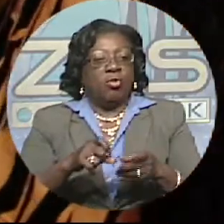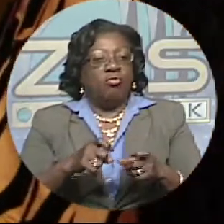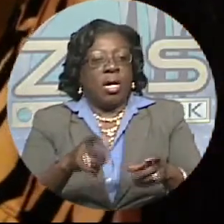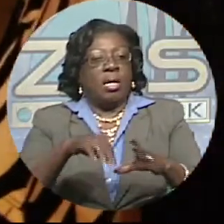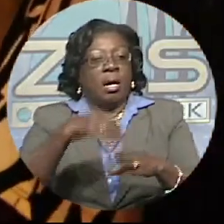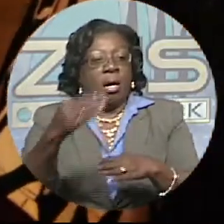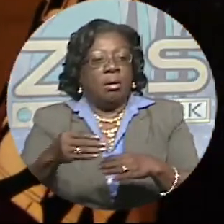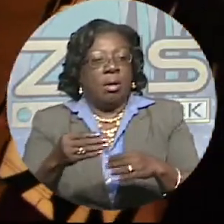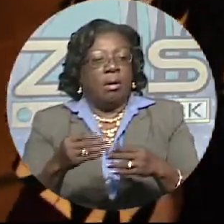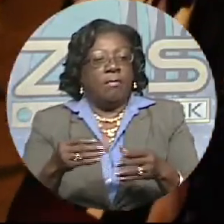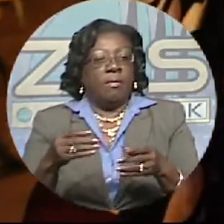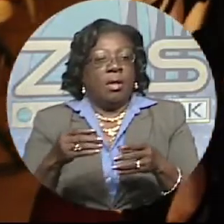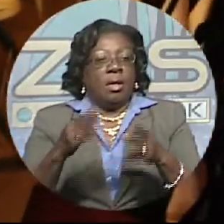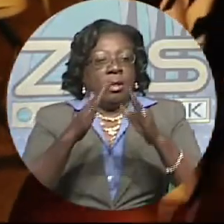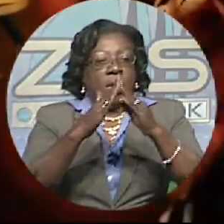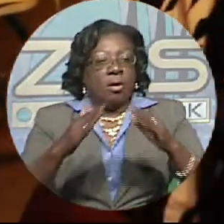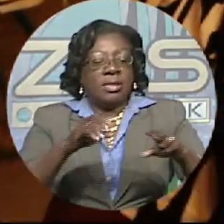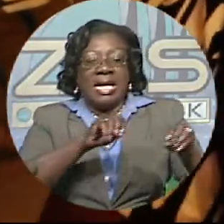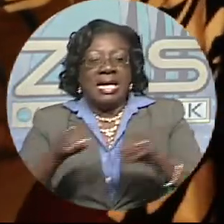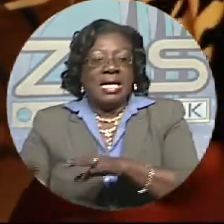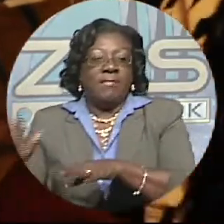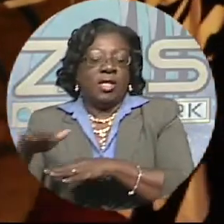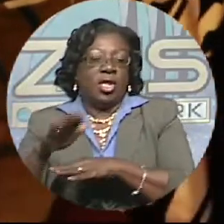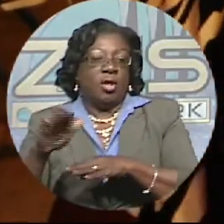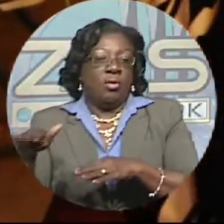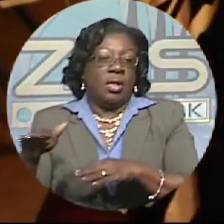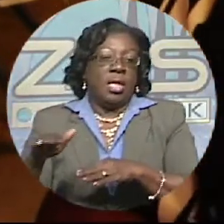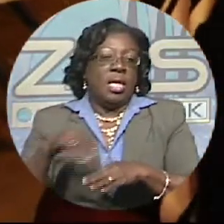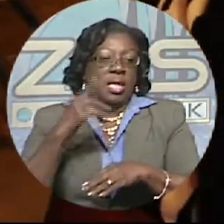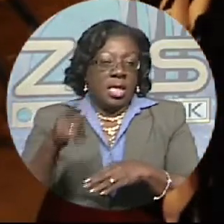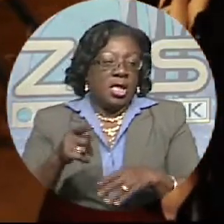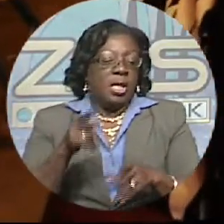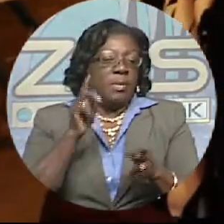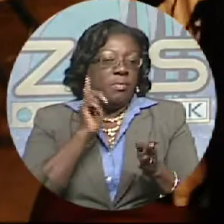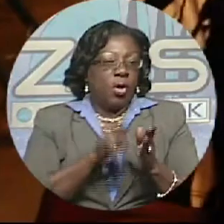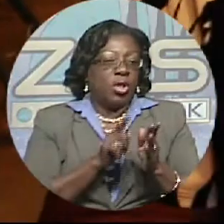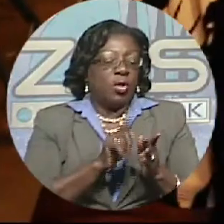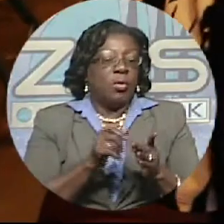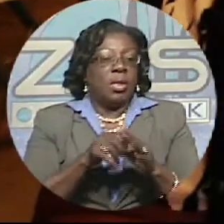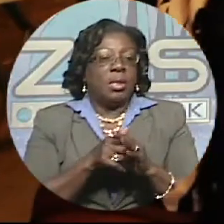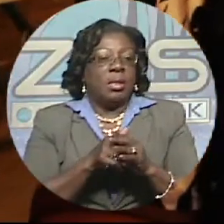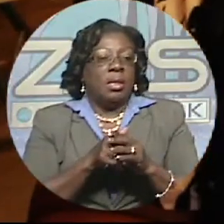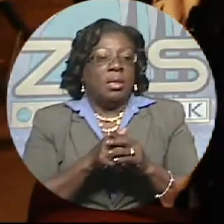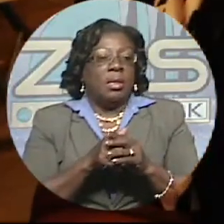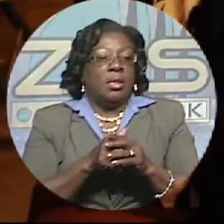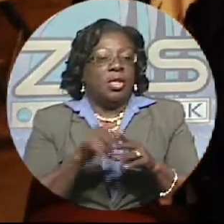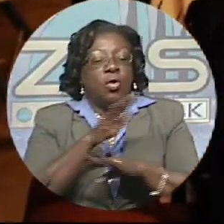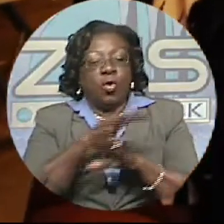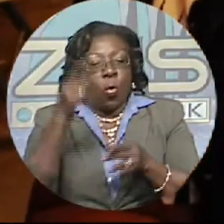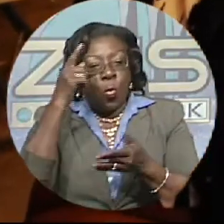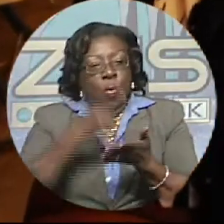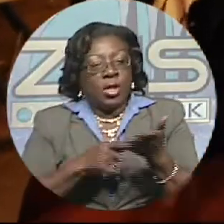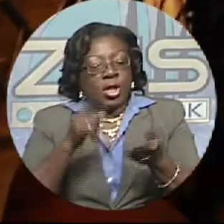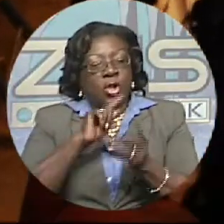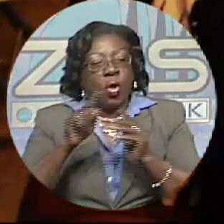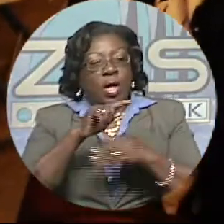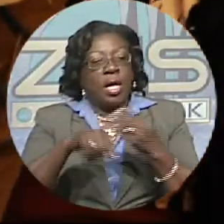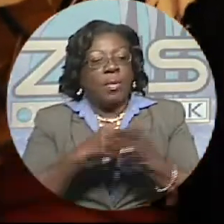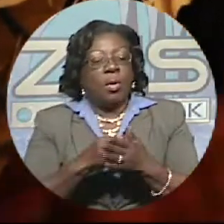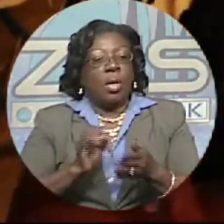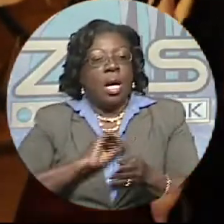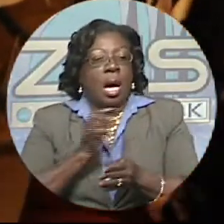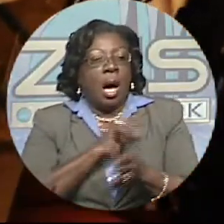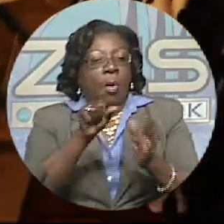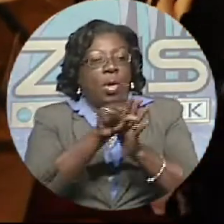or around the surroundings and left their children. If anything, they should be prosecuted. The parents should be prosecuted. Ms. Stafford, you know what she's talking about. You know, our